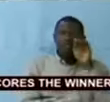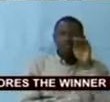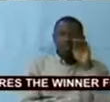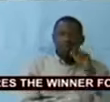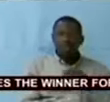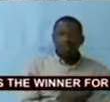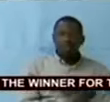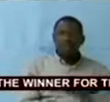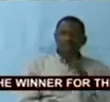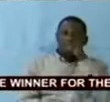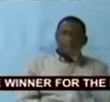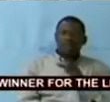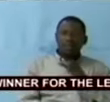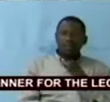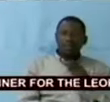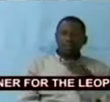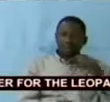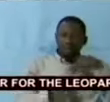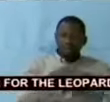was somebody in my car.